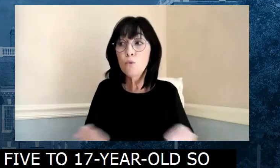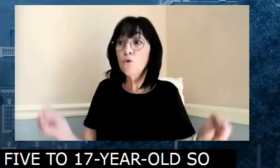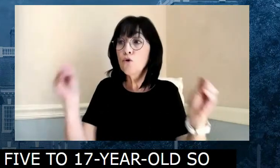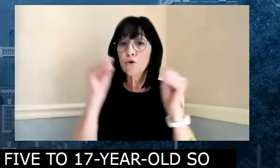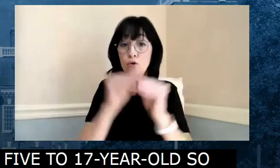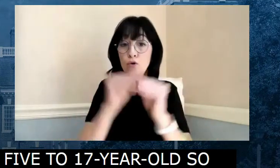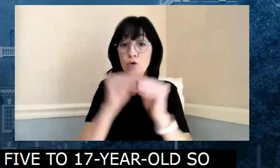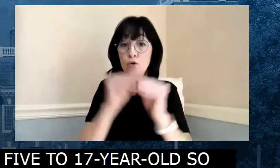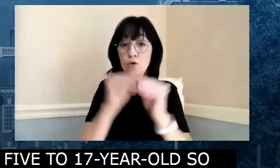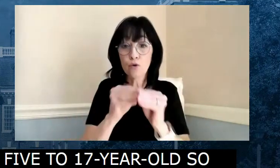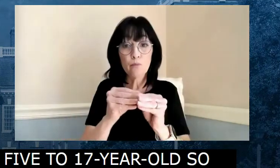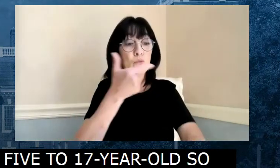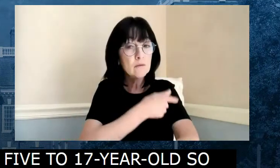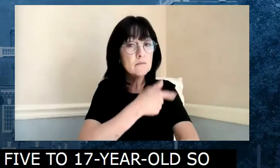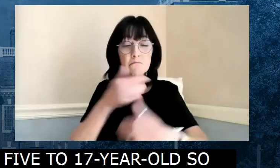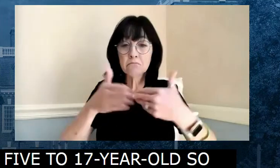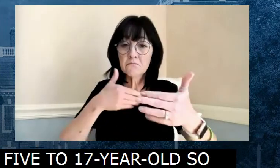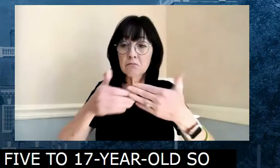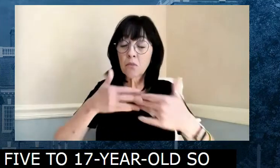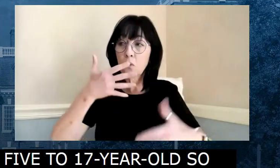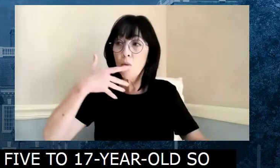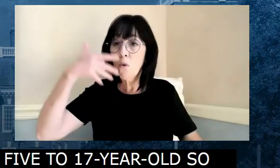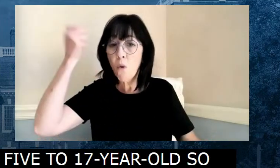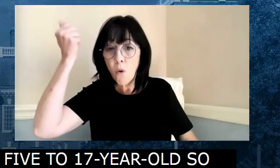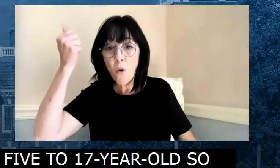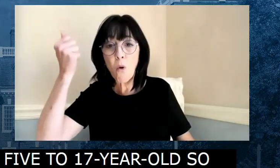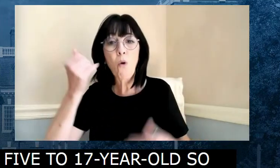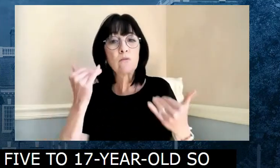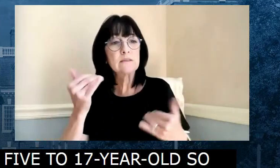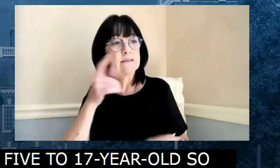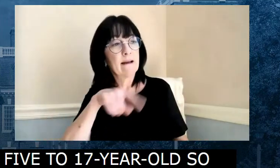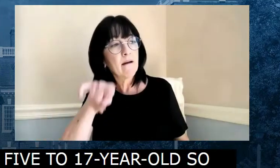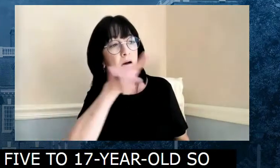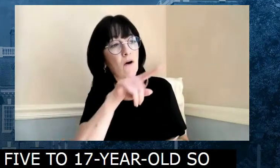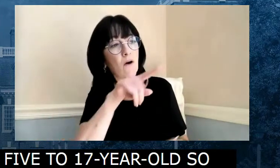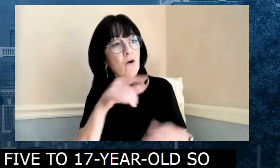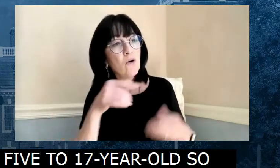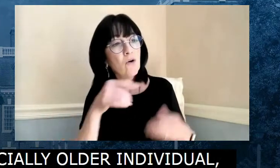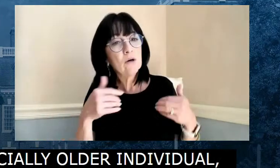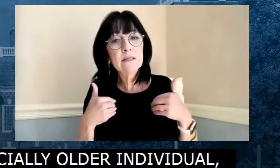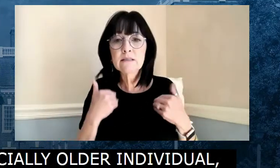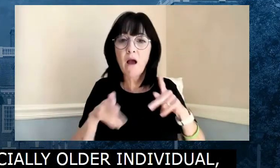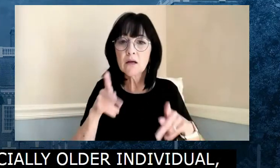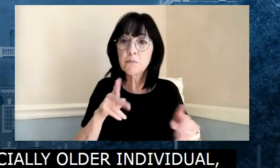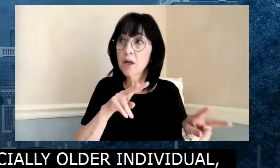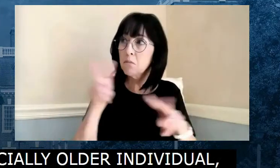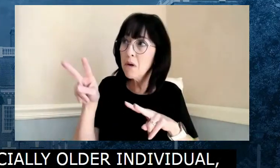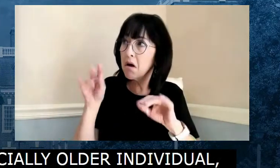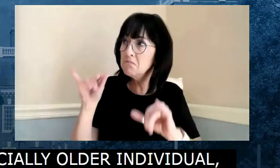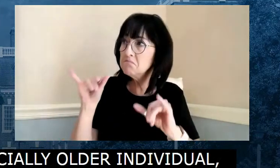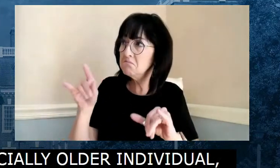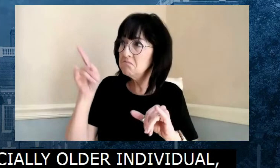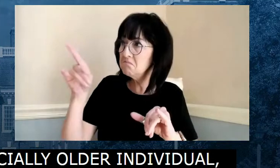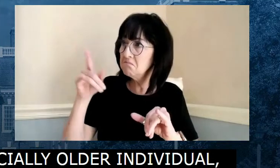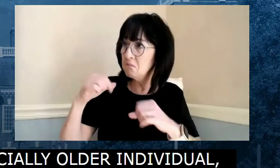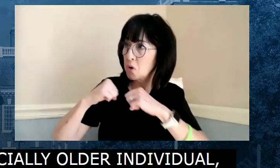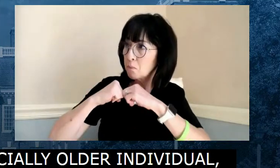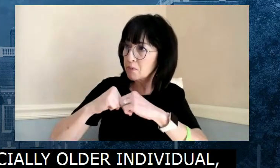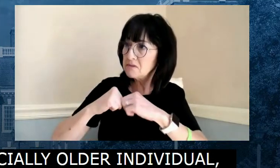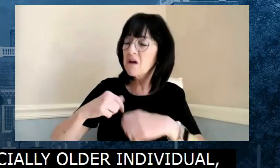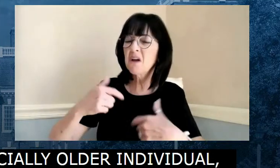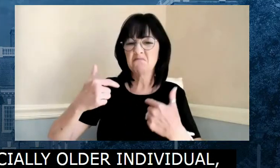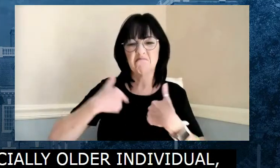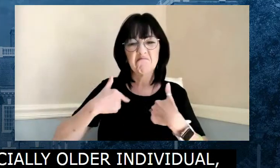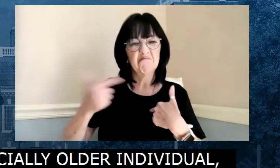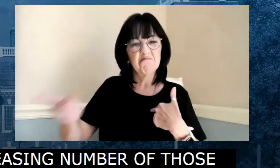especially older individuals, young people we're seeing are making up an increasing number of those who get the infection.